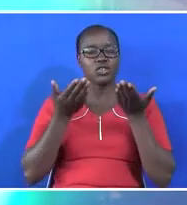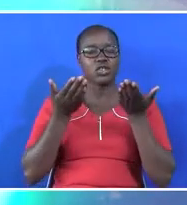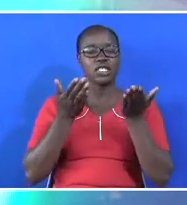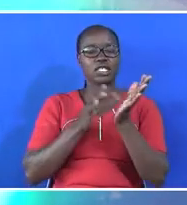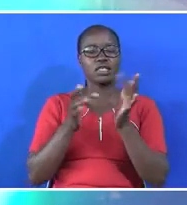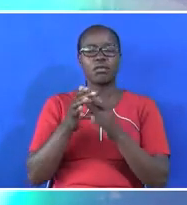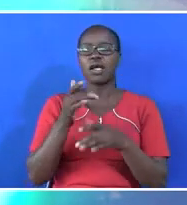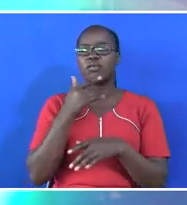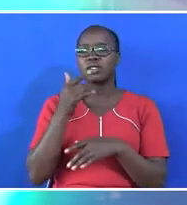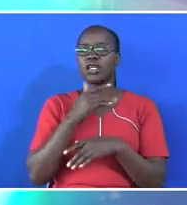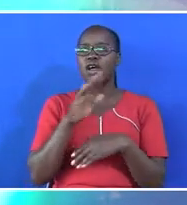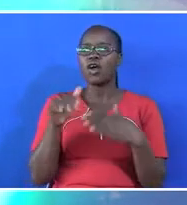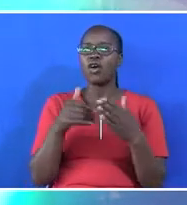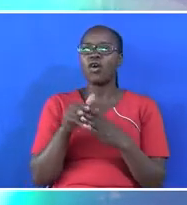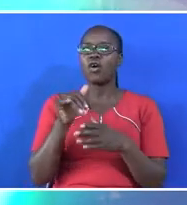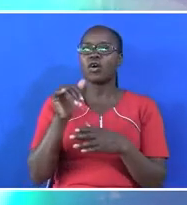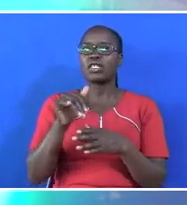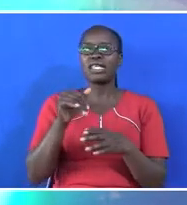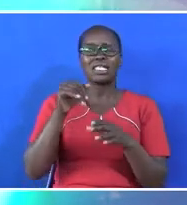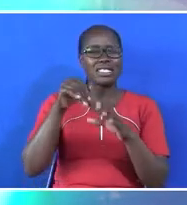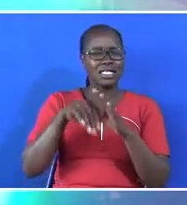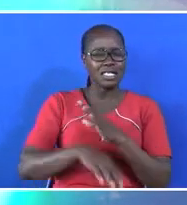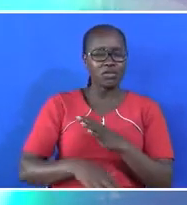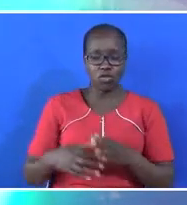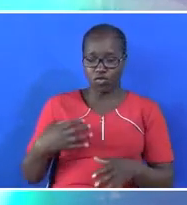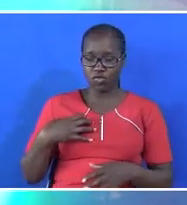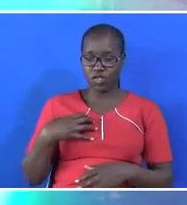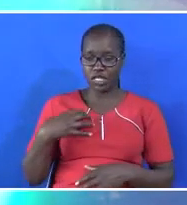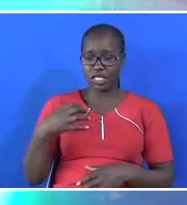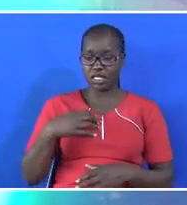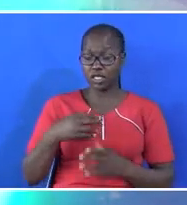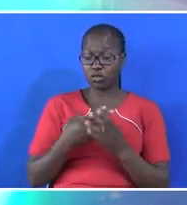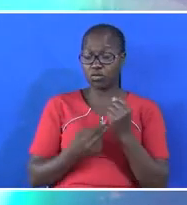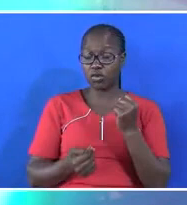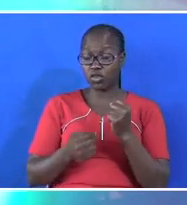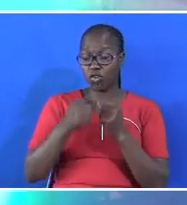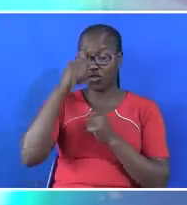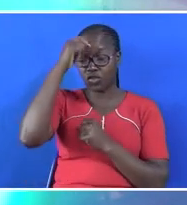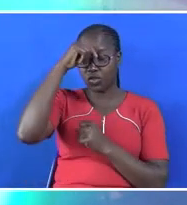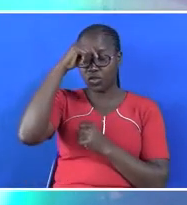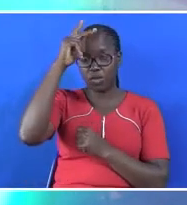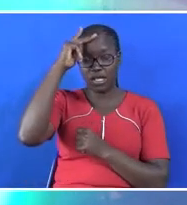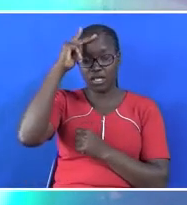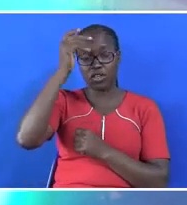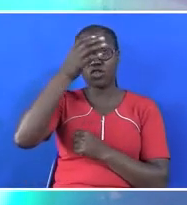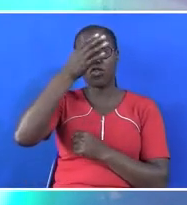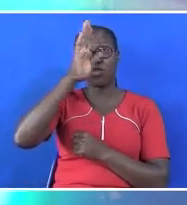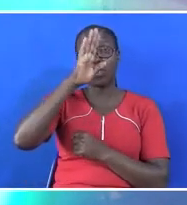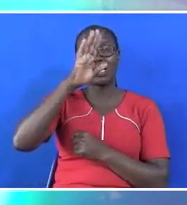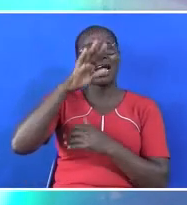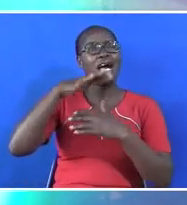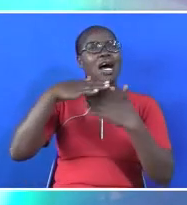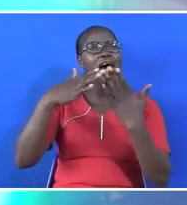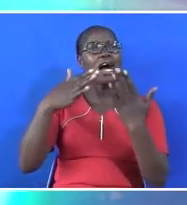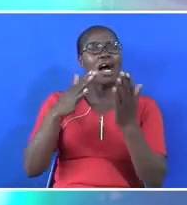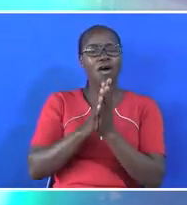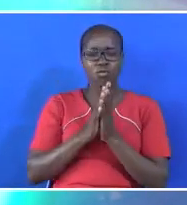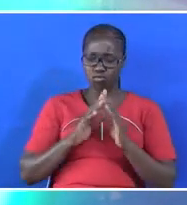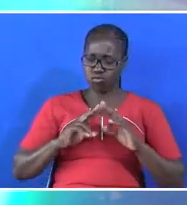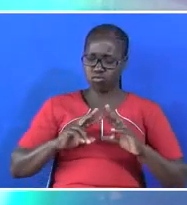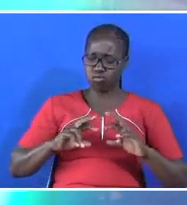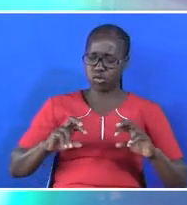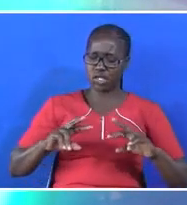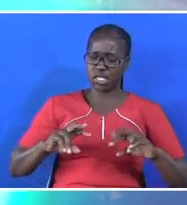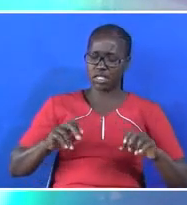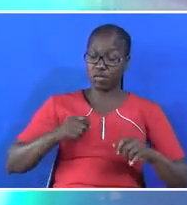Bible says that all the depth of the riches, both of the wisdom and the knowledge of God, how unsearchable are